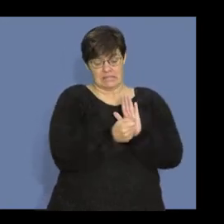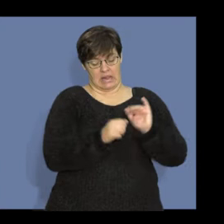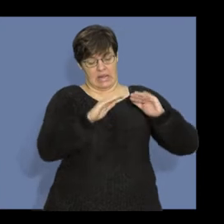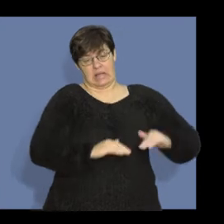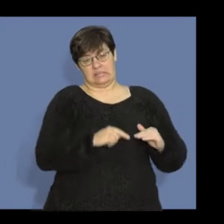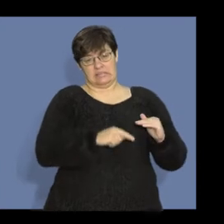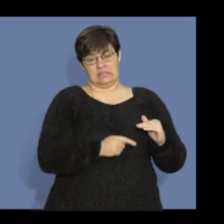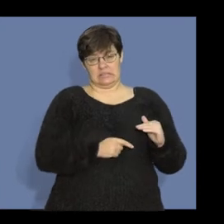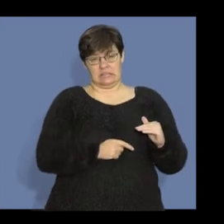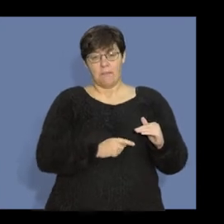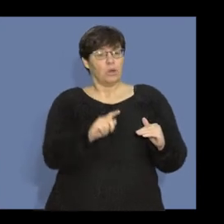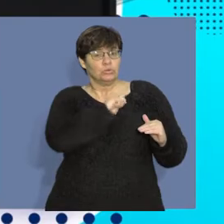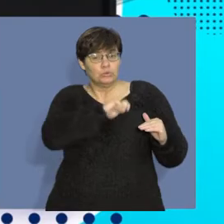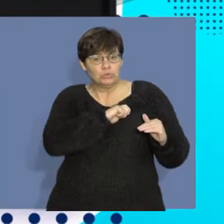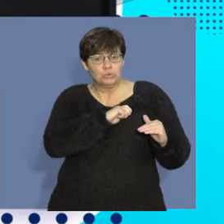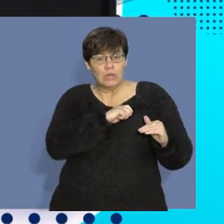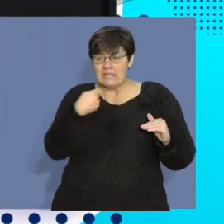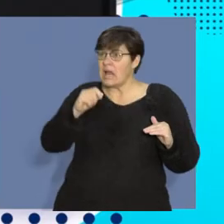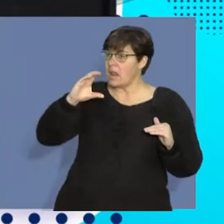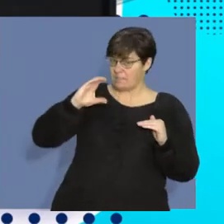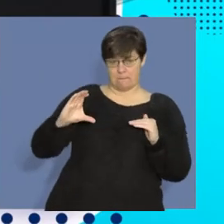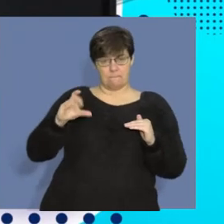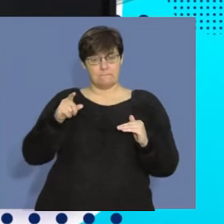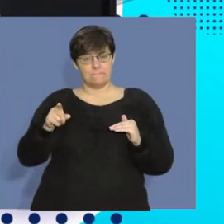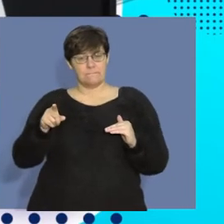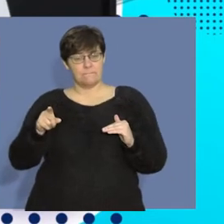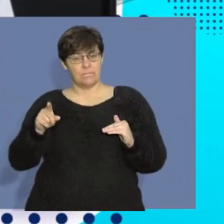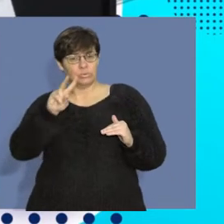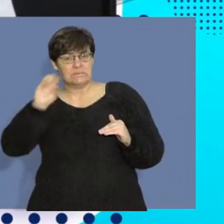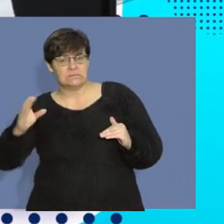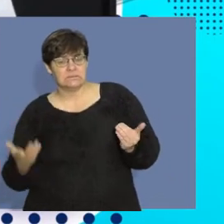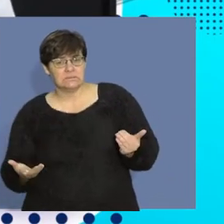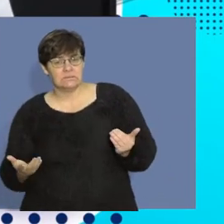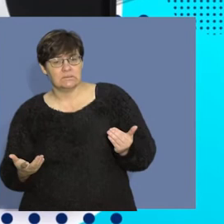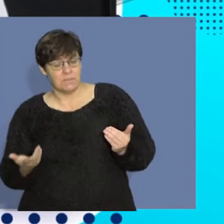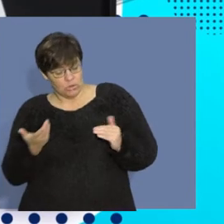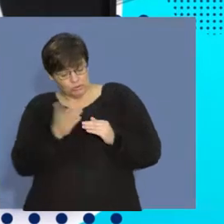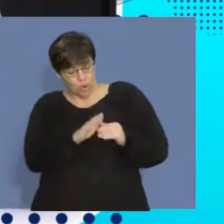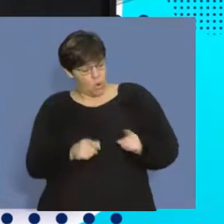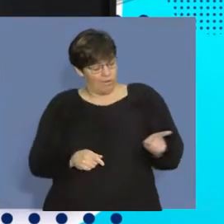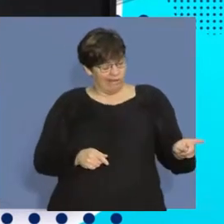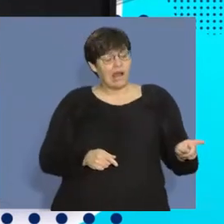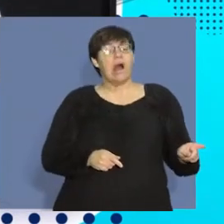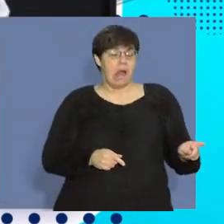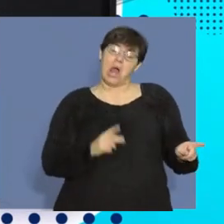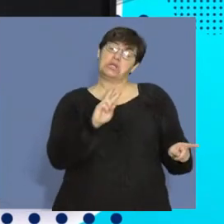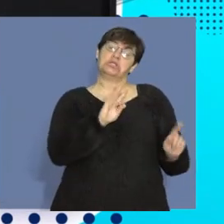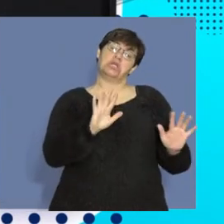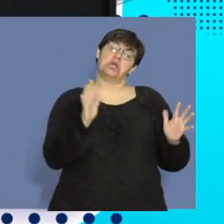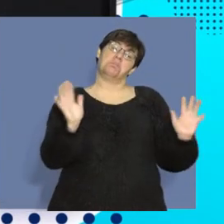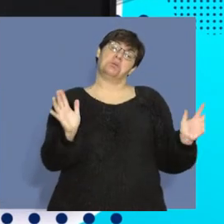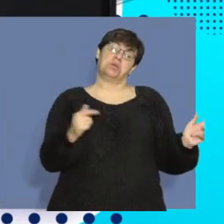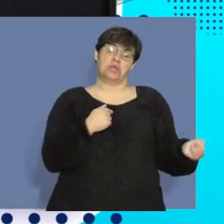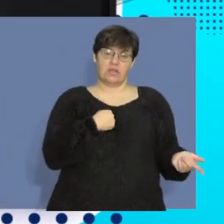sales. Obviously, you know that when you are doing your calculations, and if you show a lesser amount for sales, it